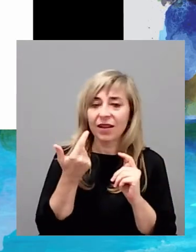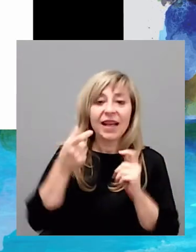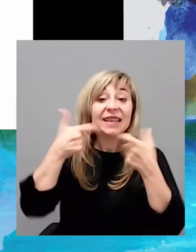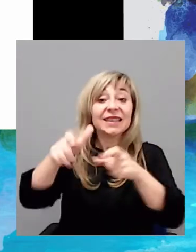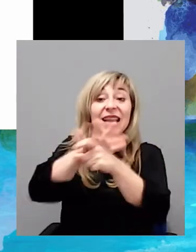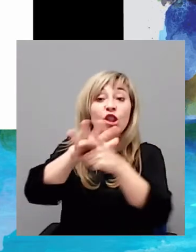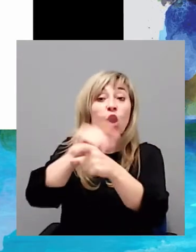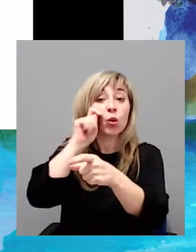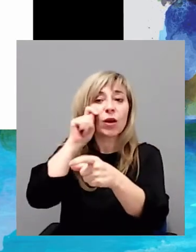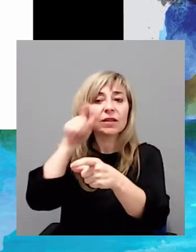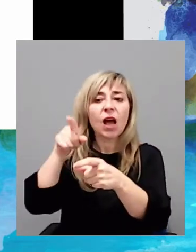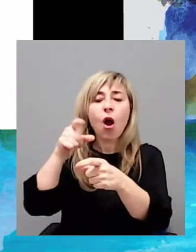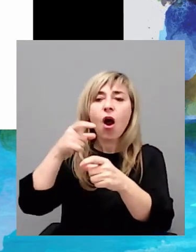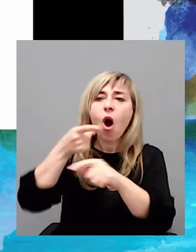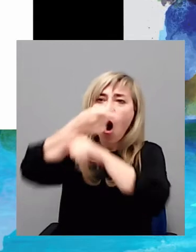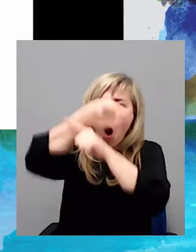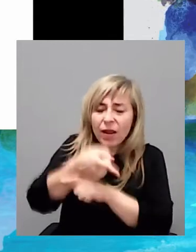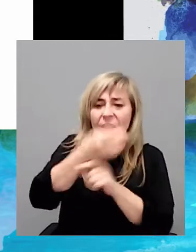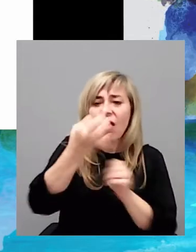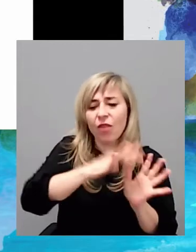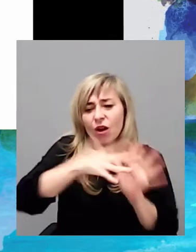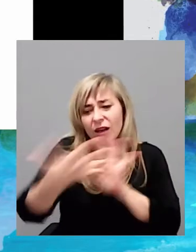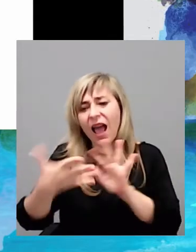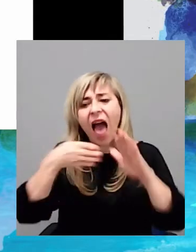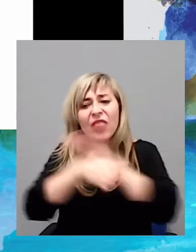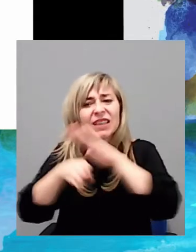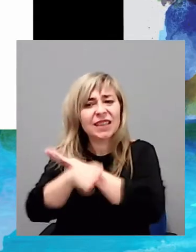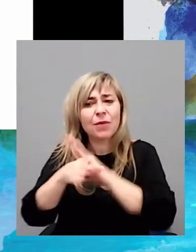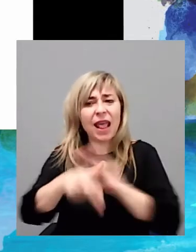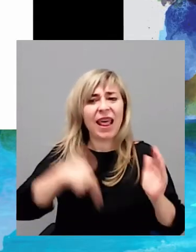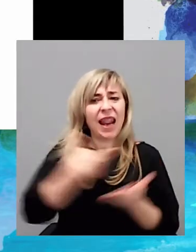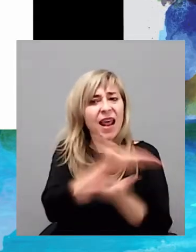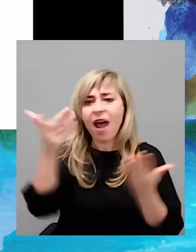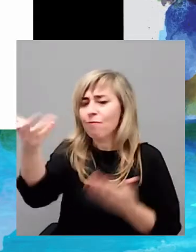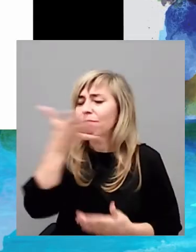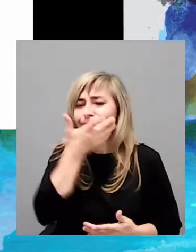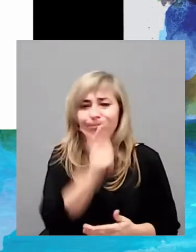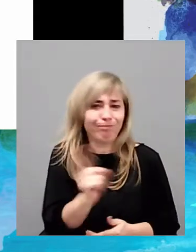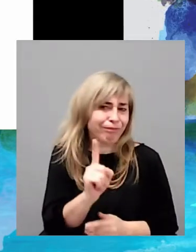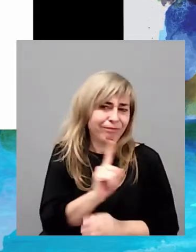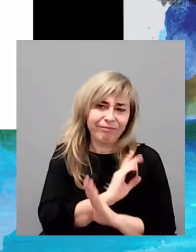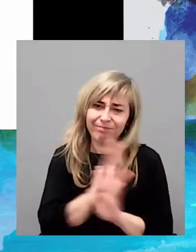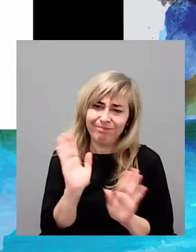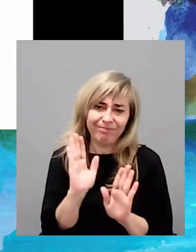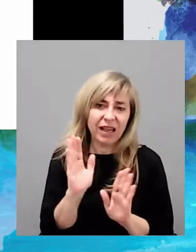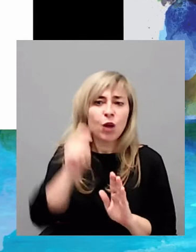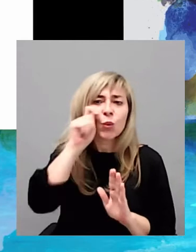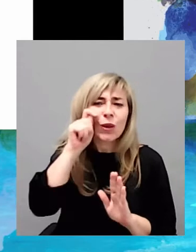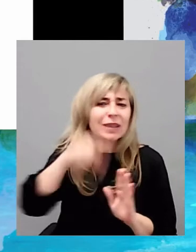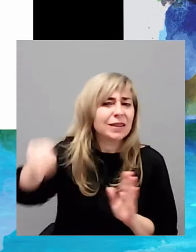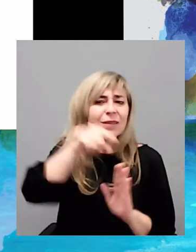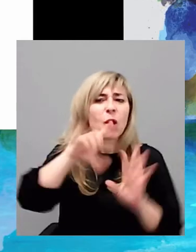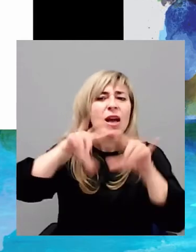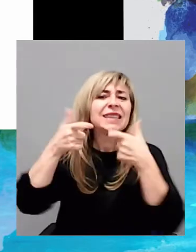In this sector, there's not much awareness of the implementation of this activity in general, and even